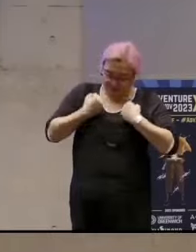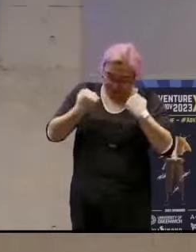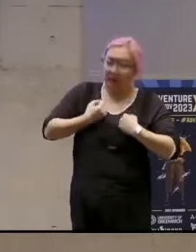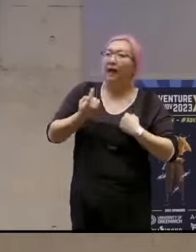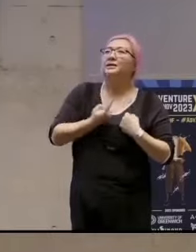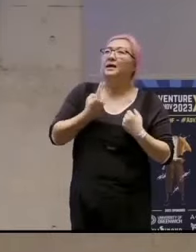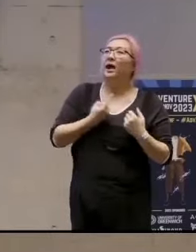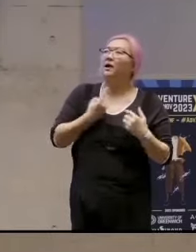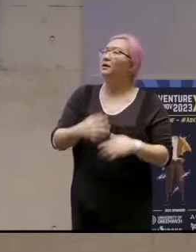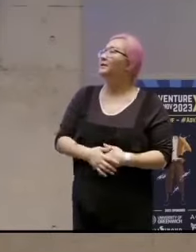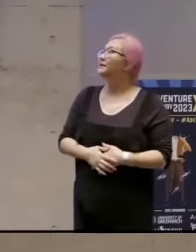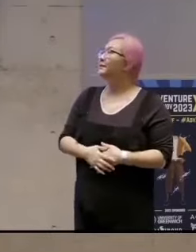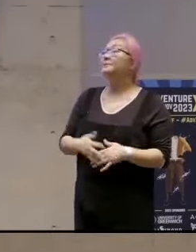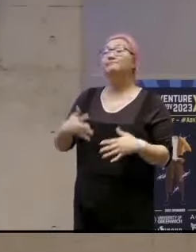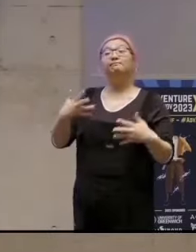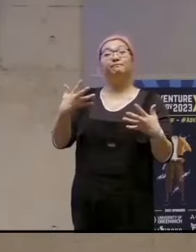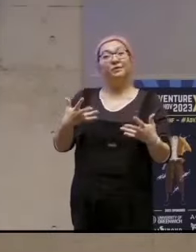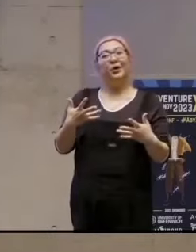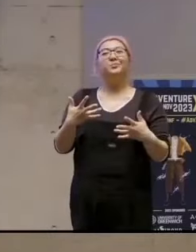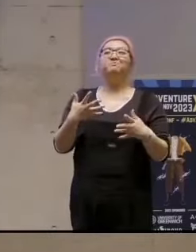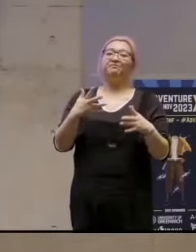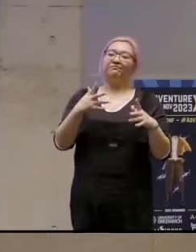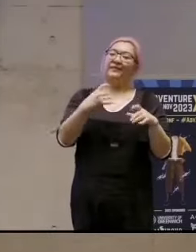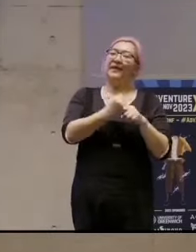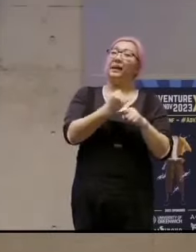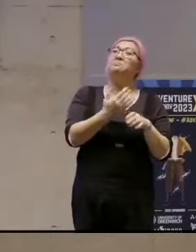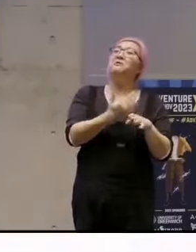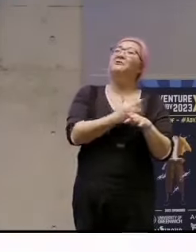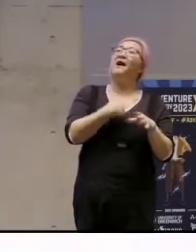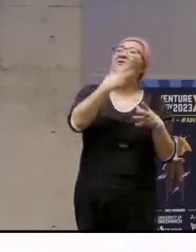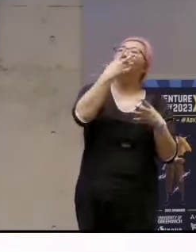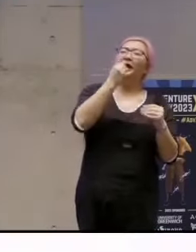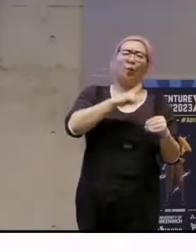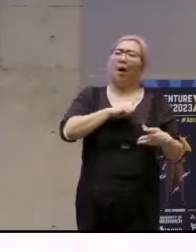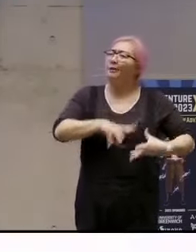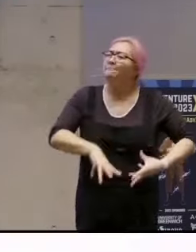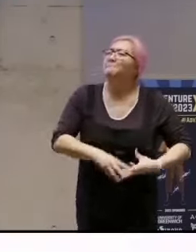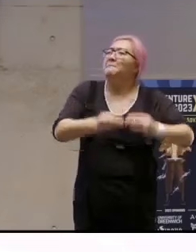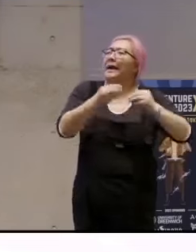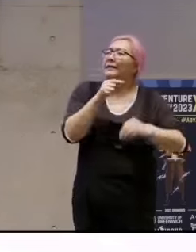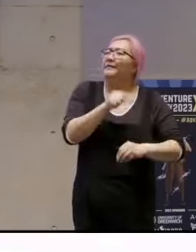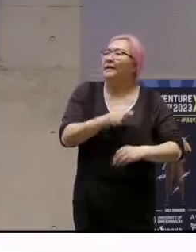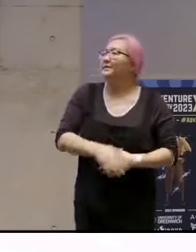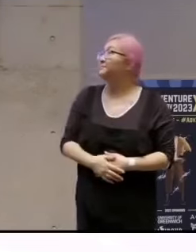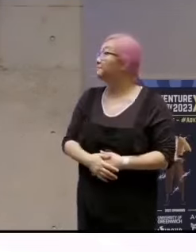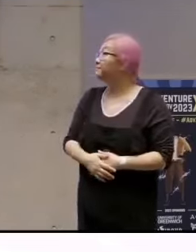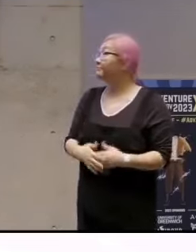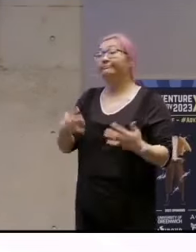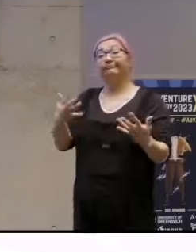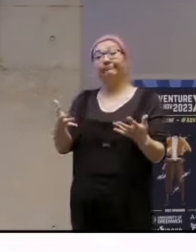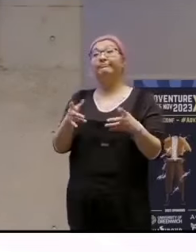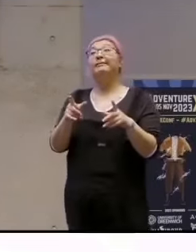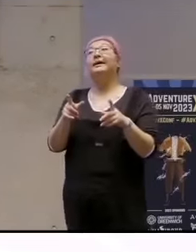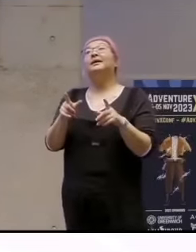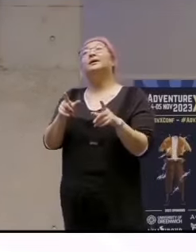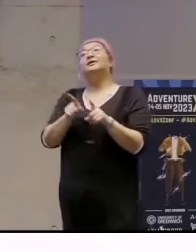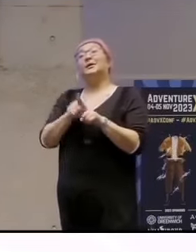So why did we make Before I Forget? So like I said, it began life at the XX Plus Game Jam